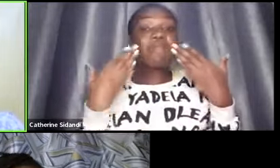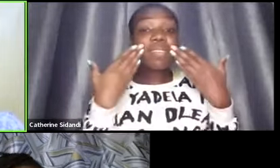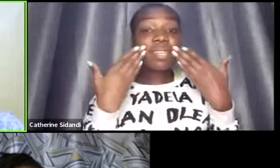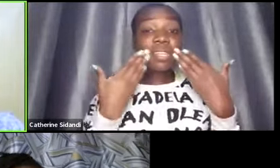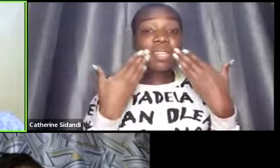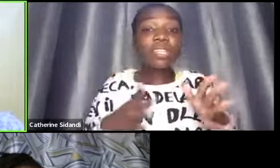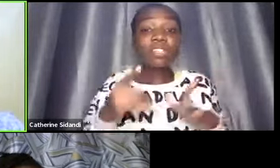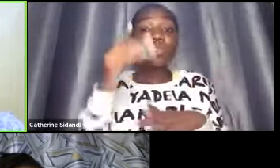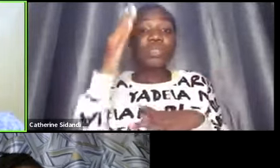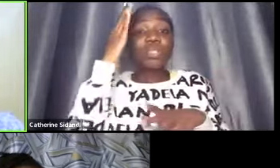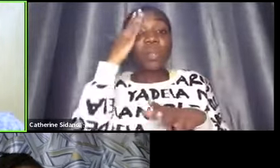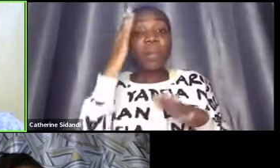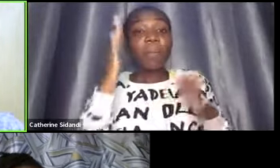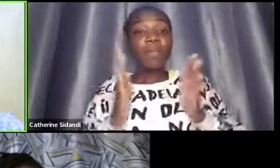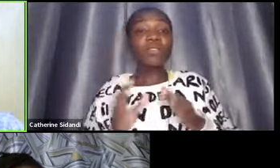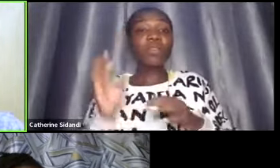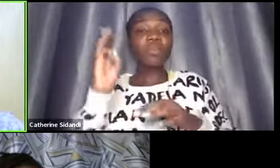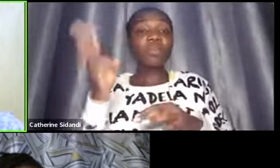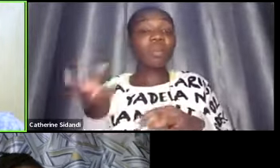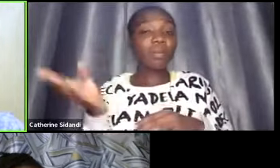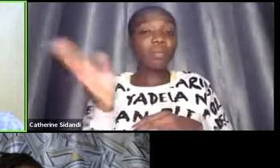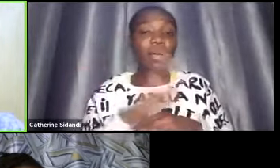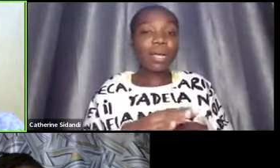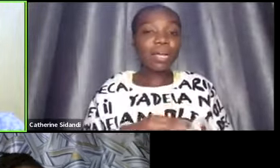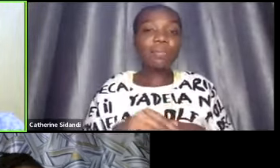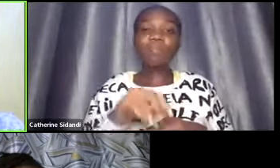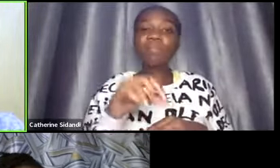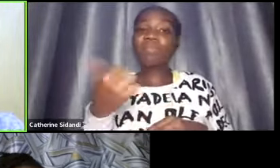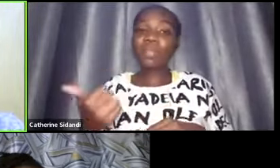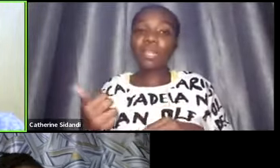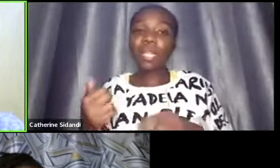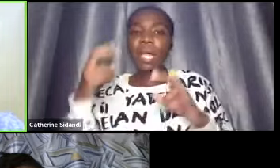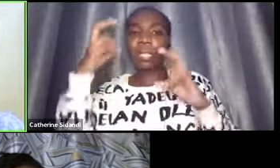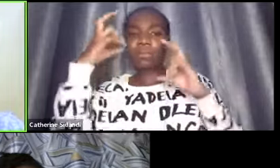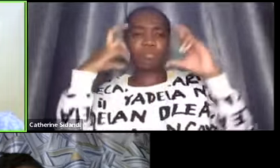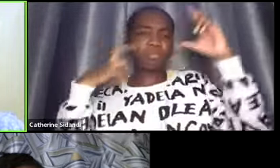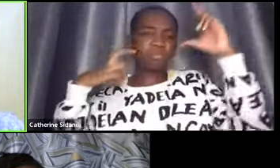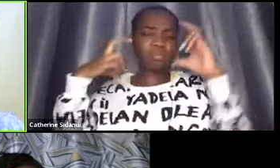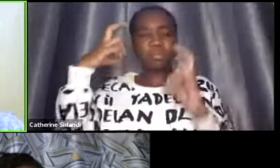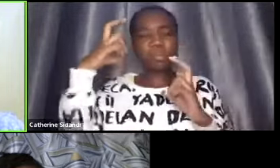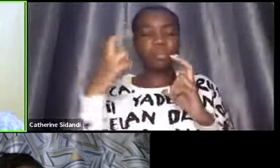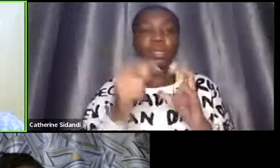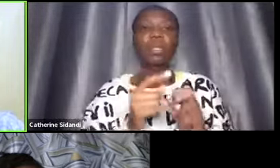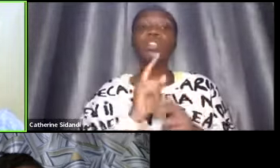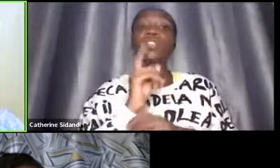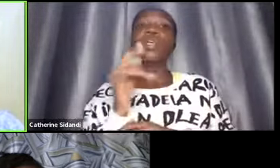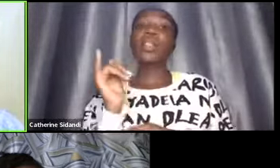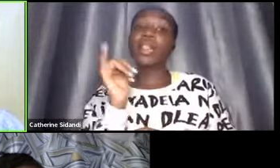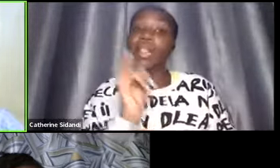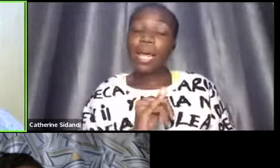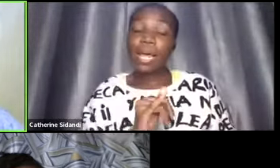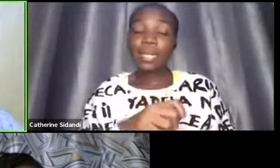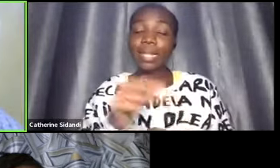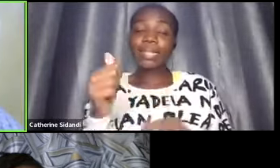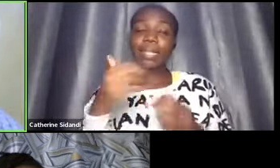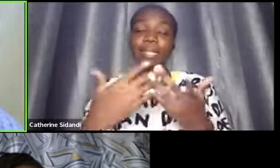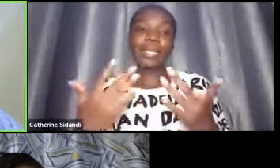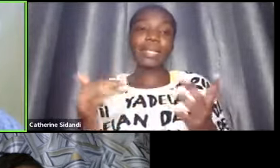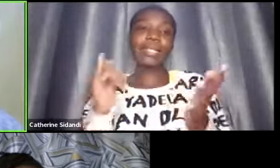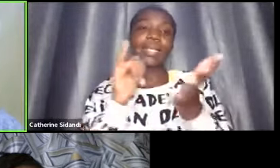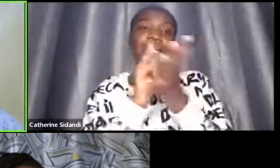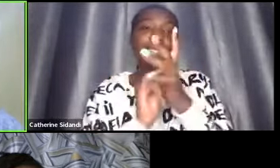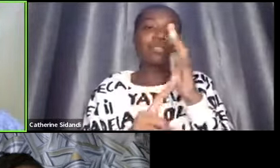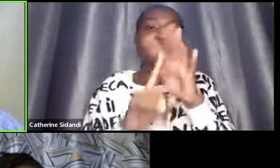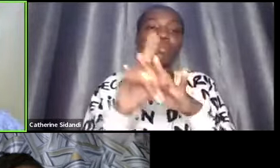throwing conciliatory gestures. Conciliatory gestures are statements of voluntary vulnerability that occur during